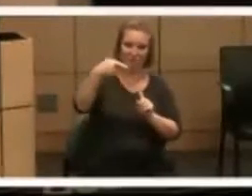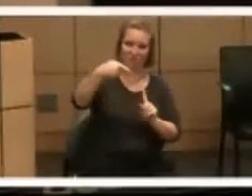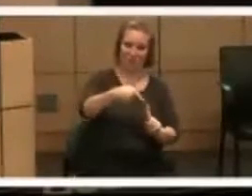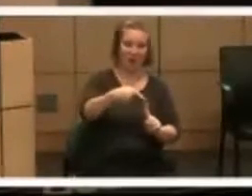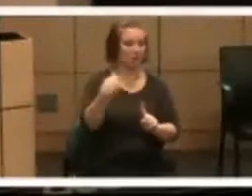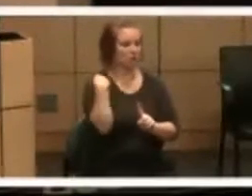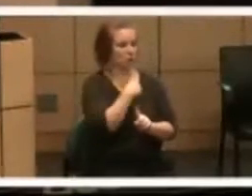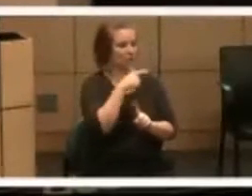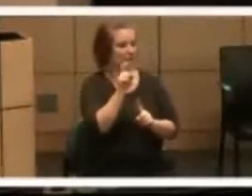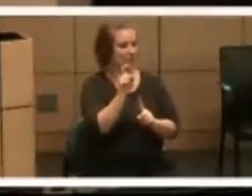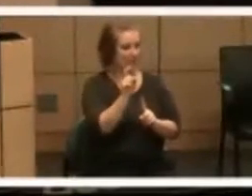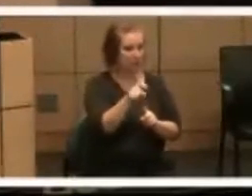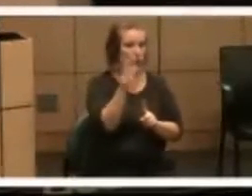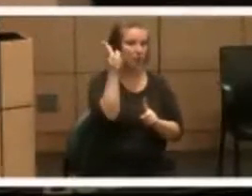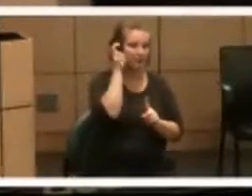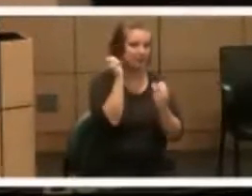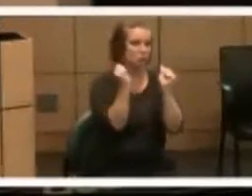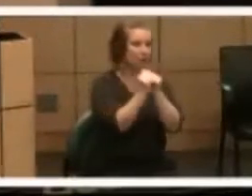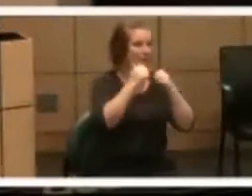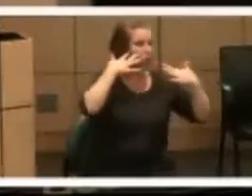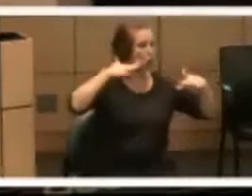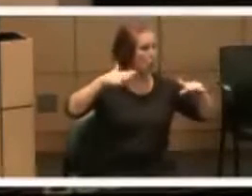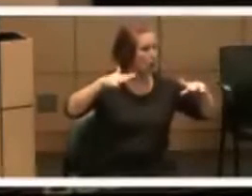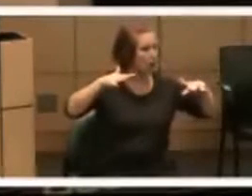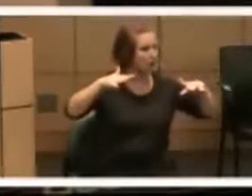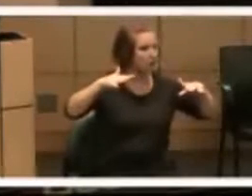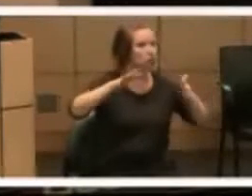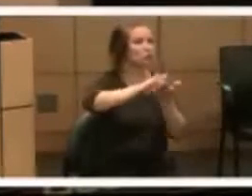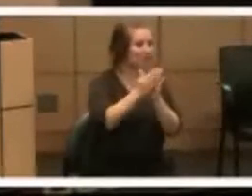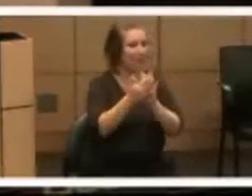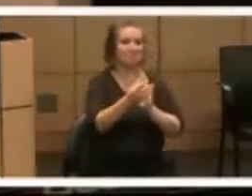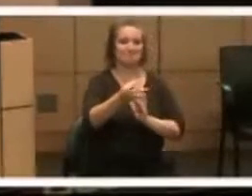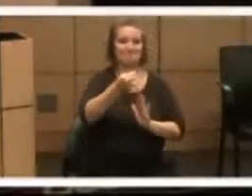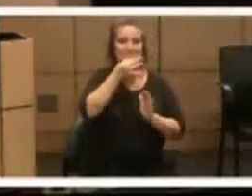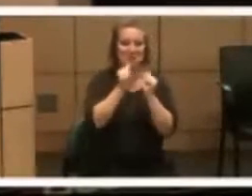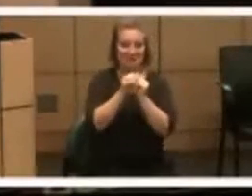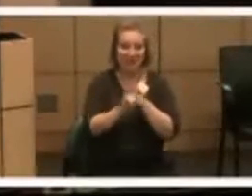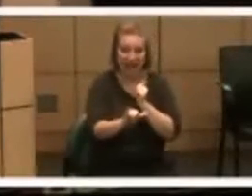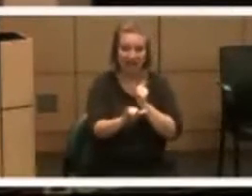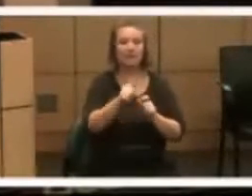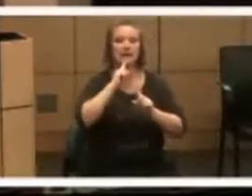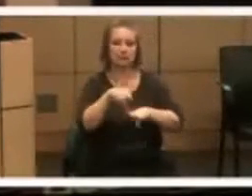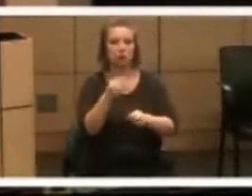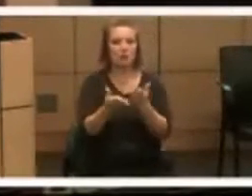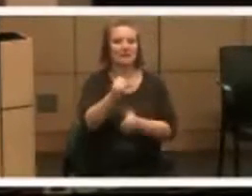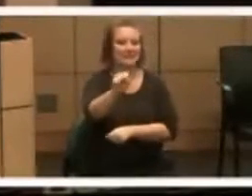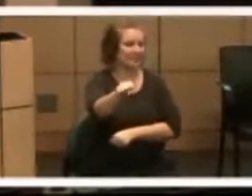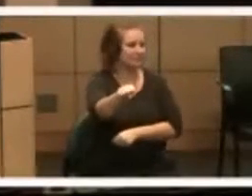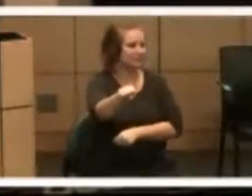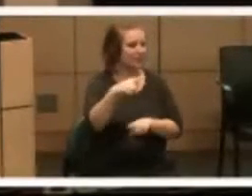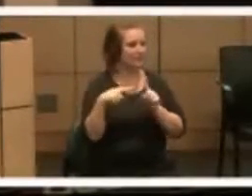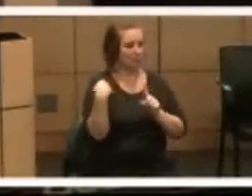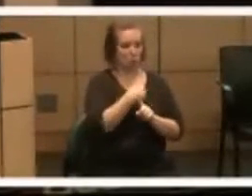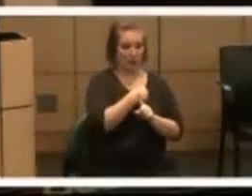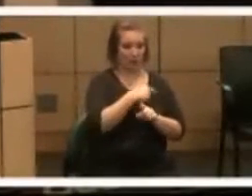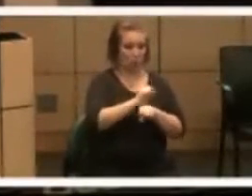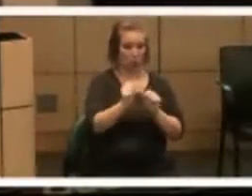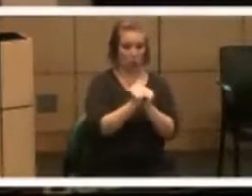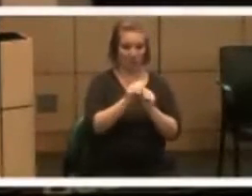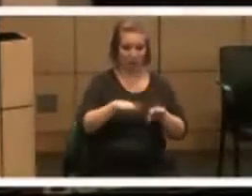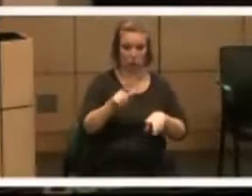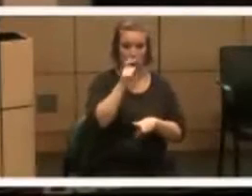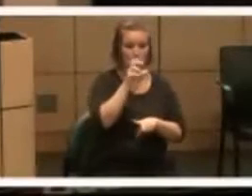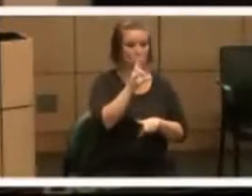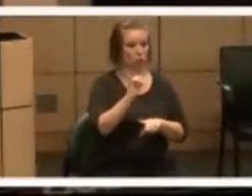listen in noise to become good at listening in noise? And I think the answer is probably yes. Yes. But we also are dealing with children who are at